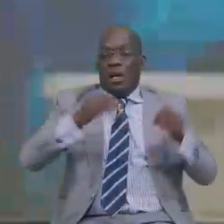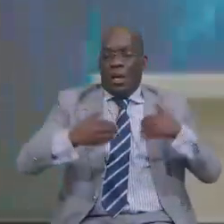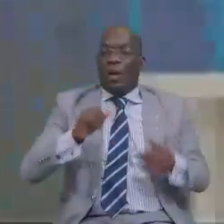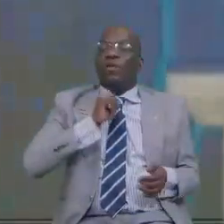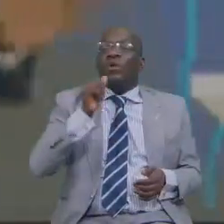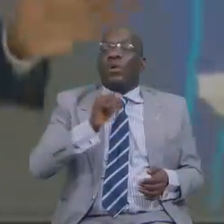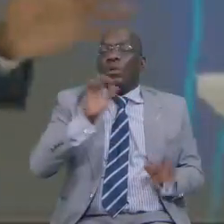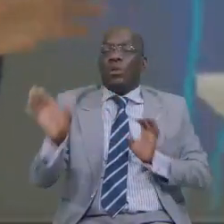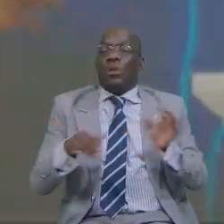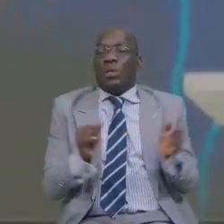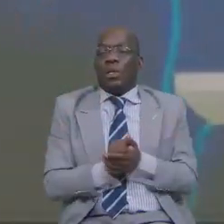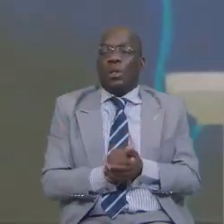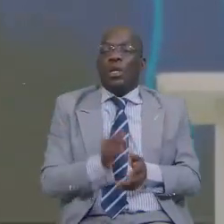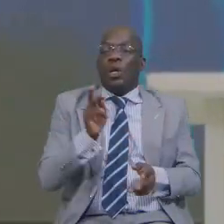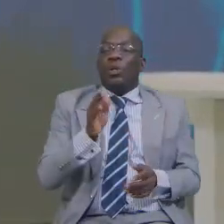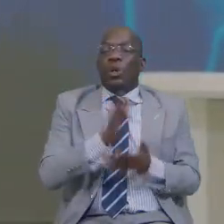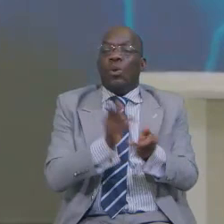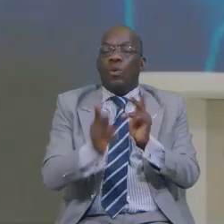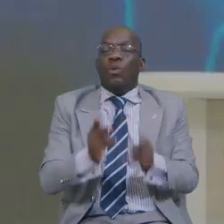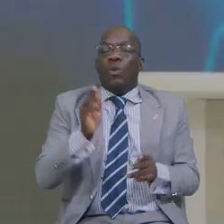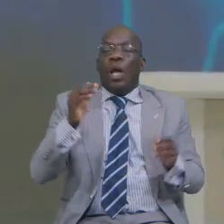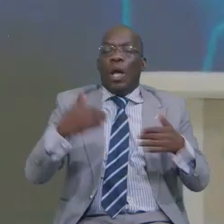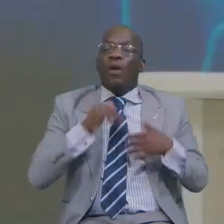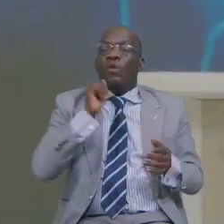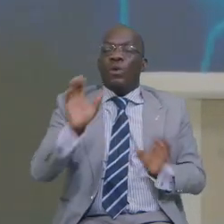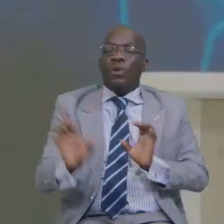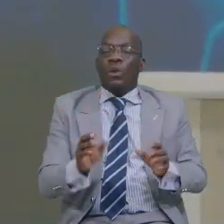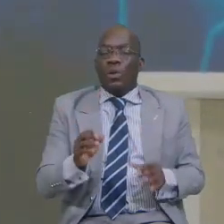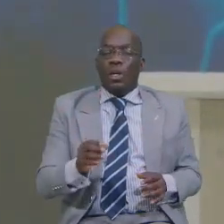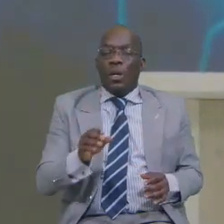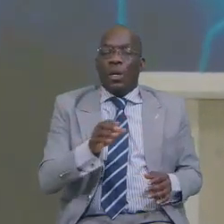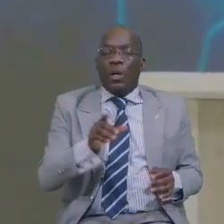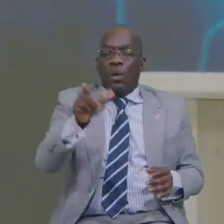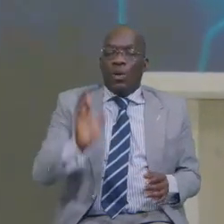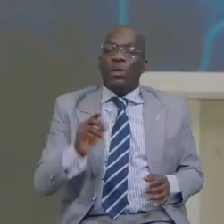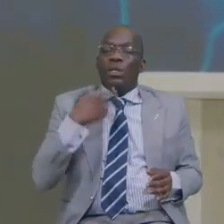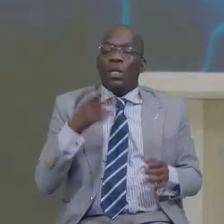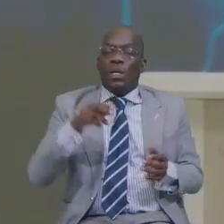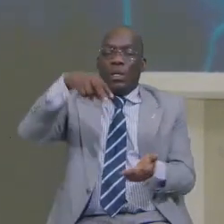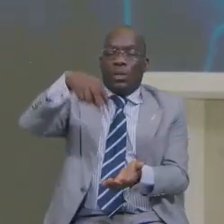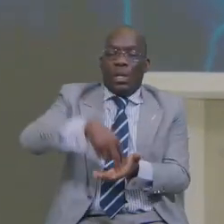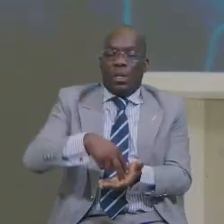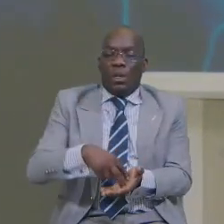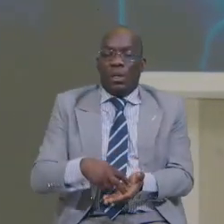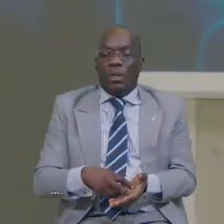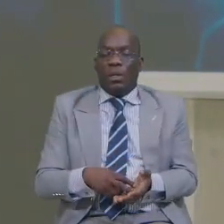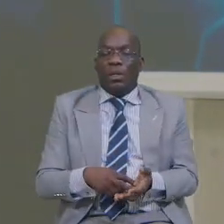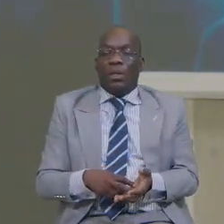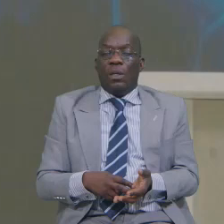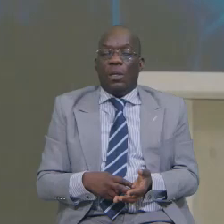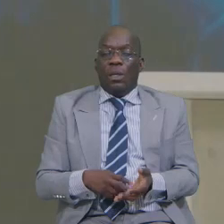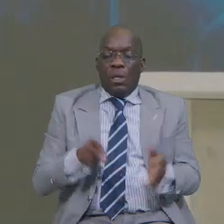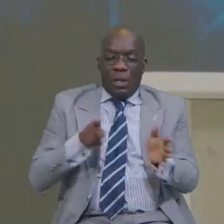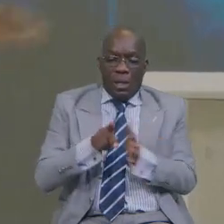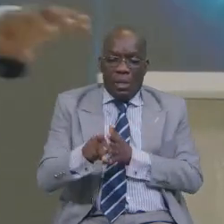not done before. And God said, rise up, heal and eat. He said, no,